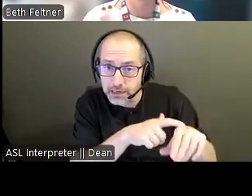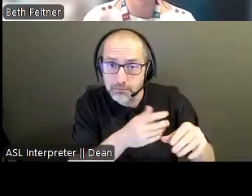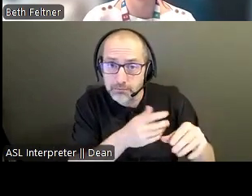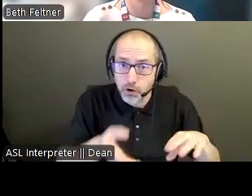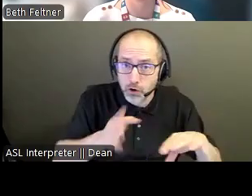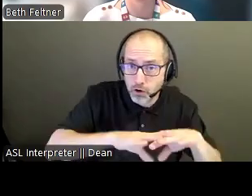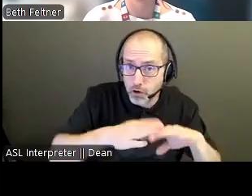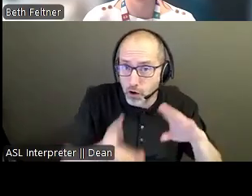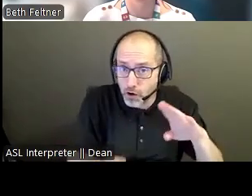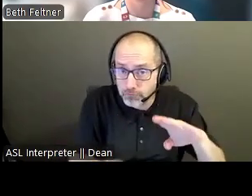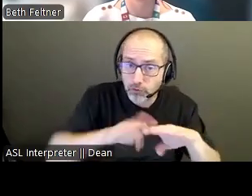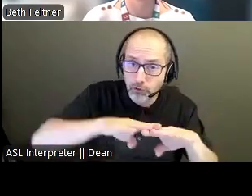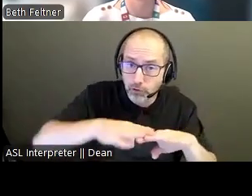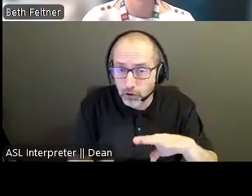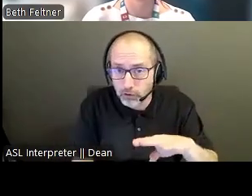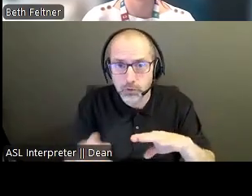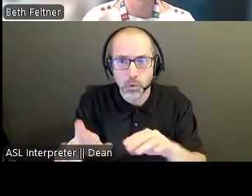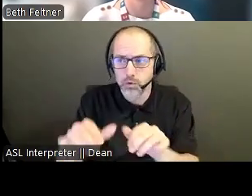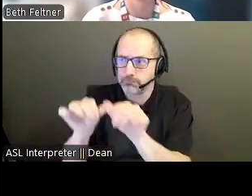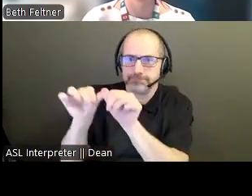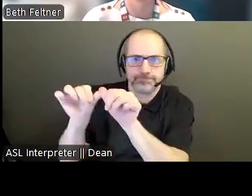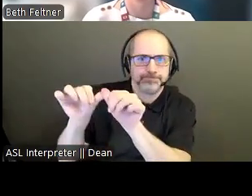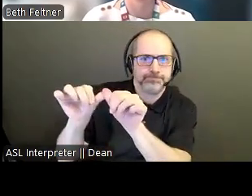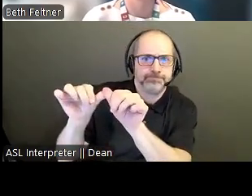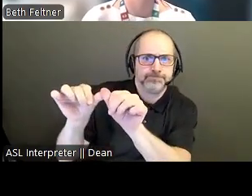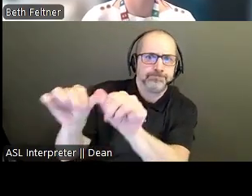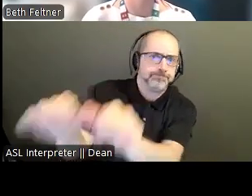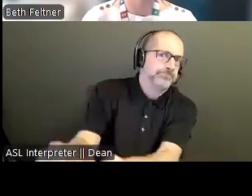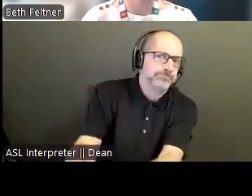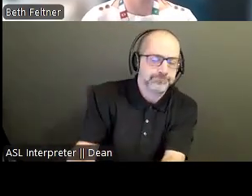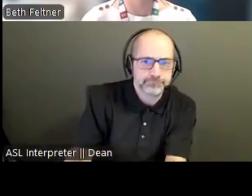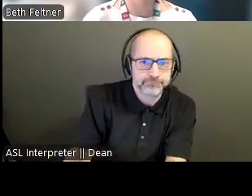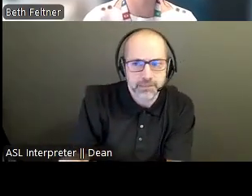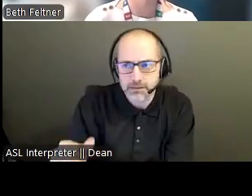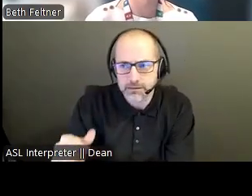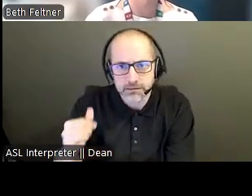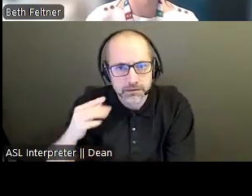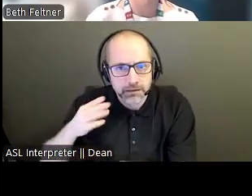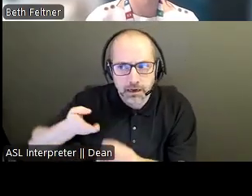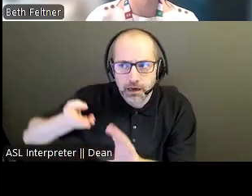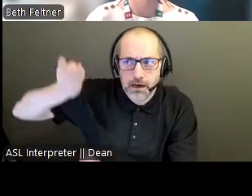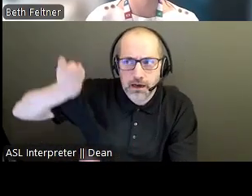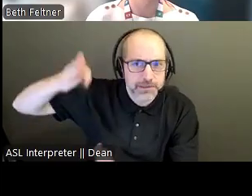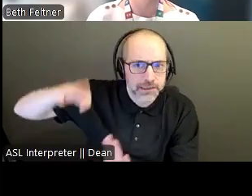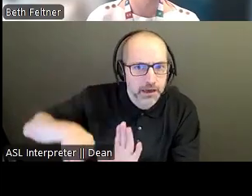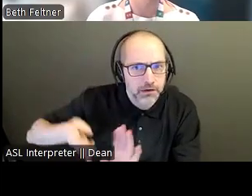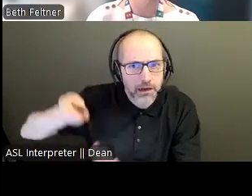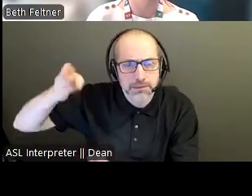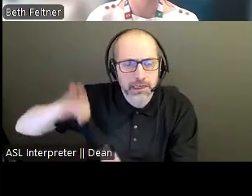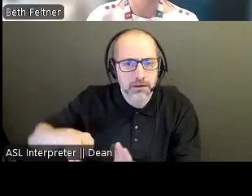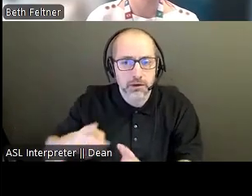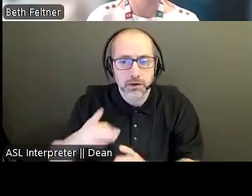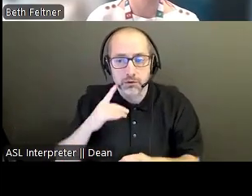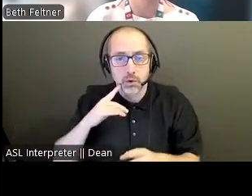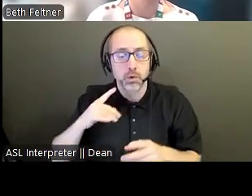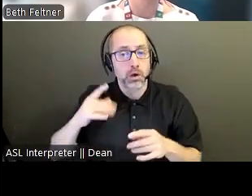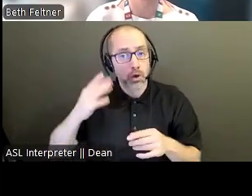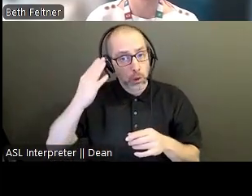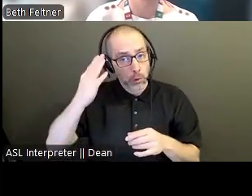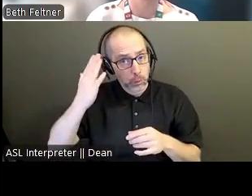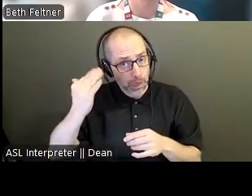the sound might change from time to time. Um, Noise exposure is a really